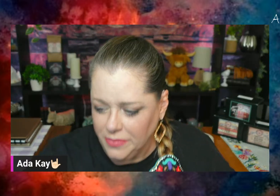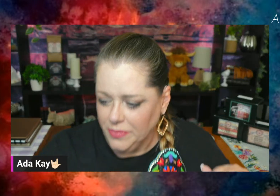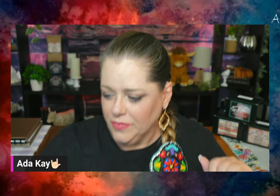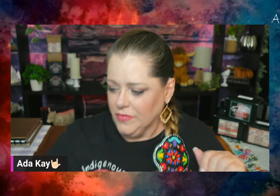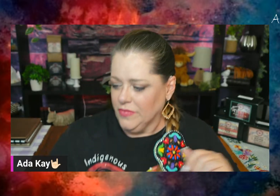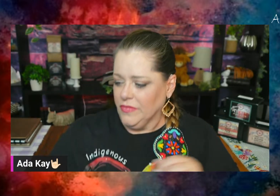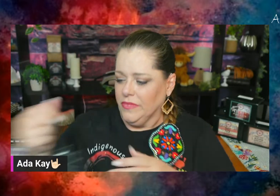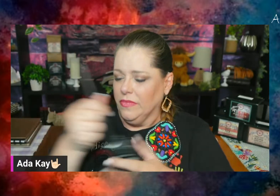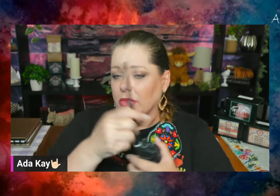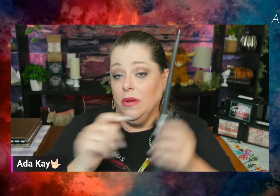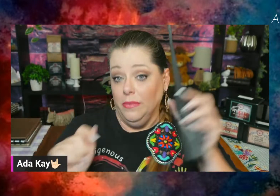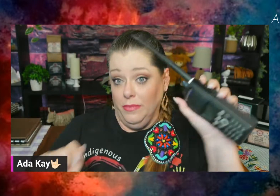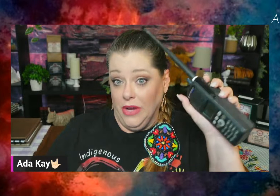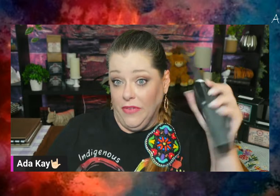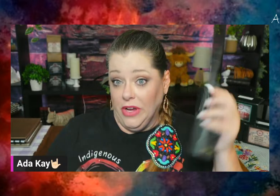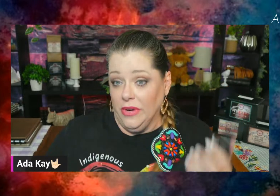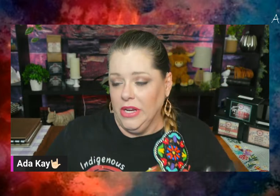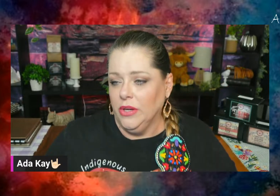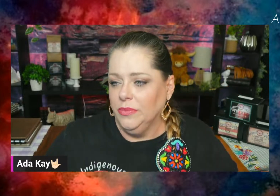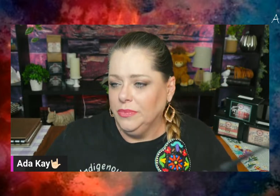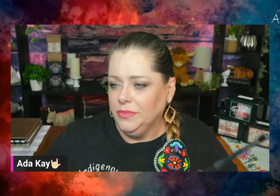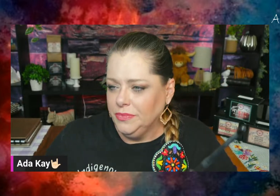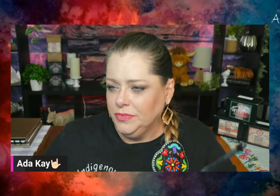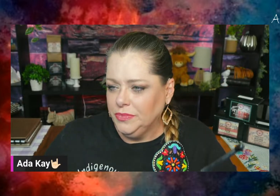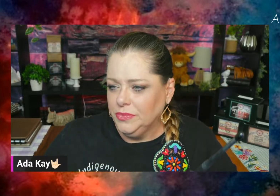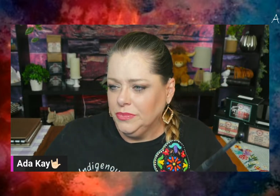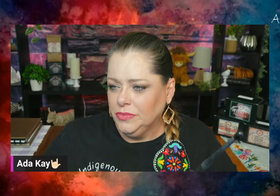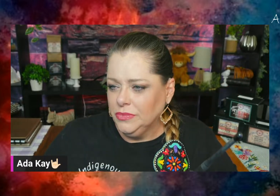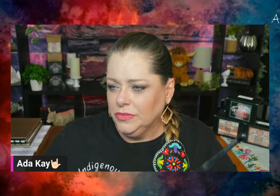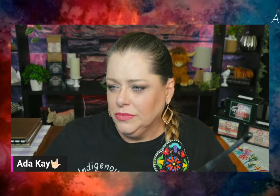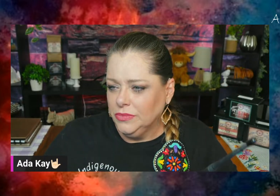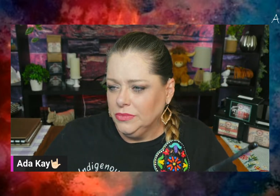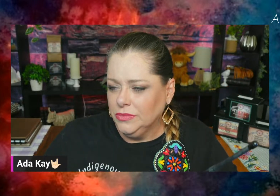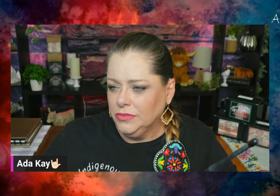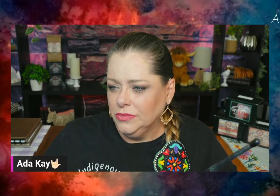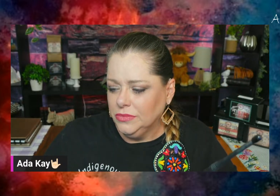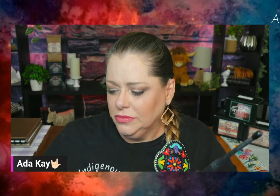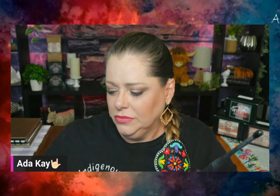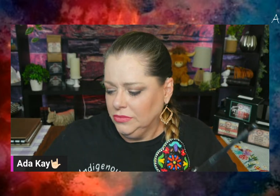Sorry, my fire radio.